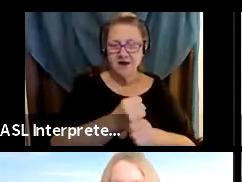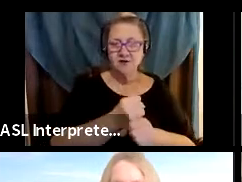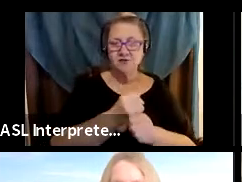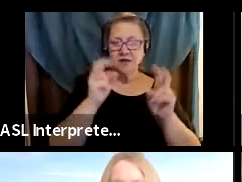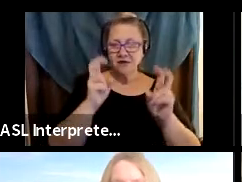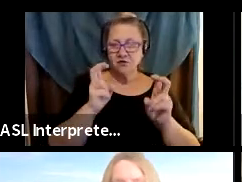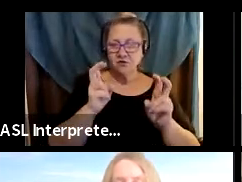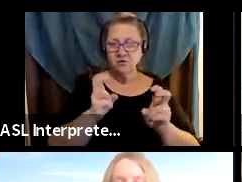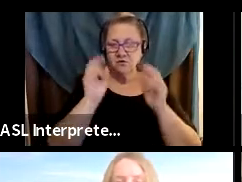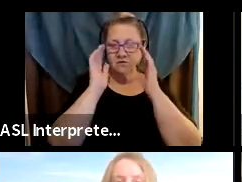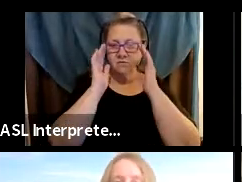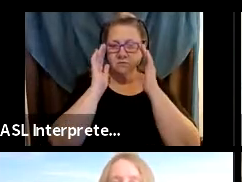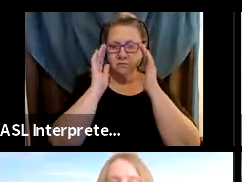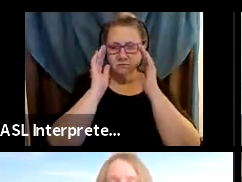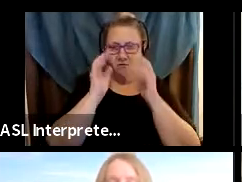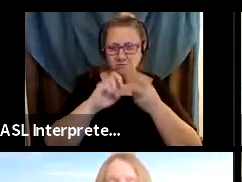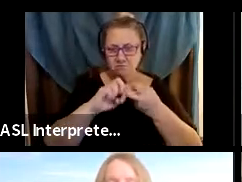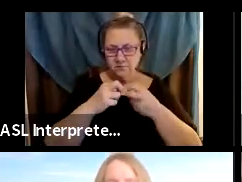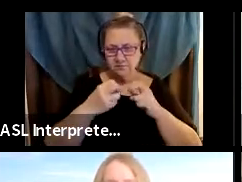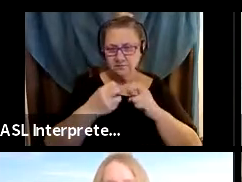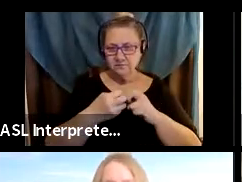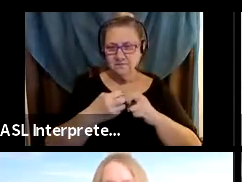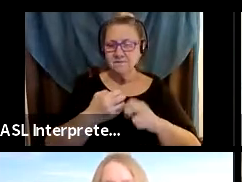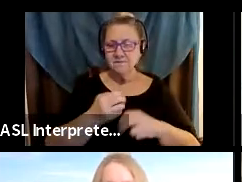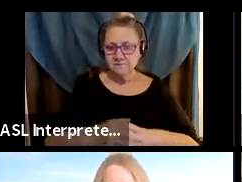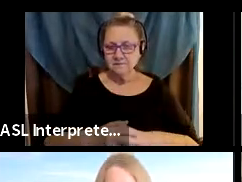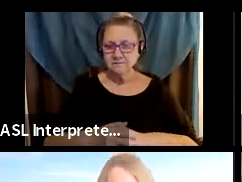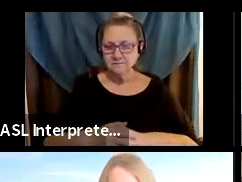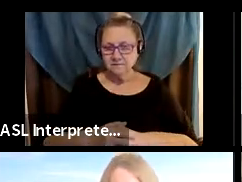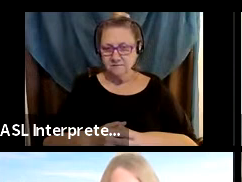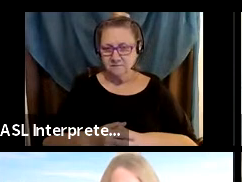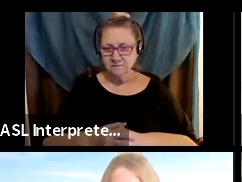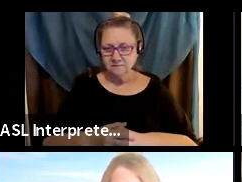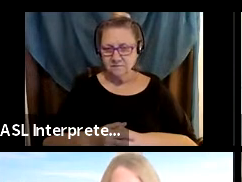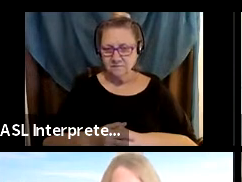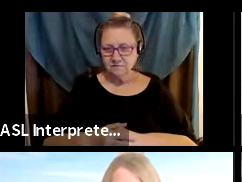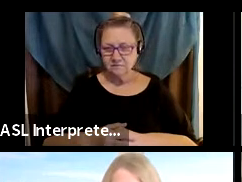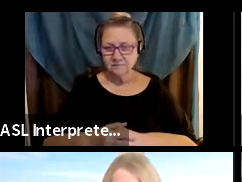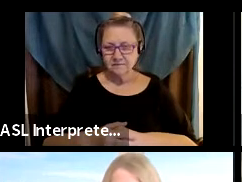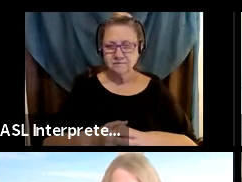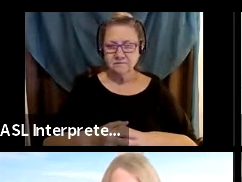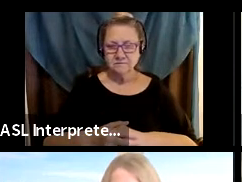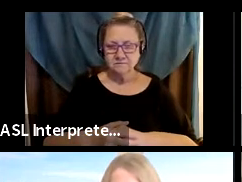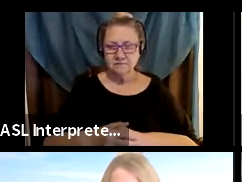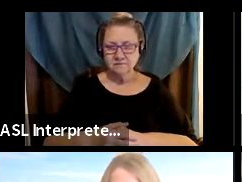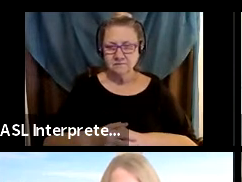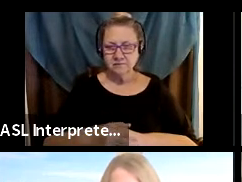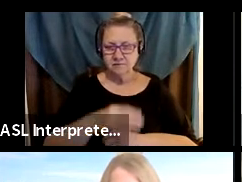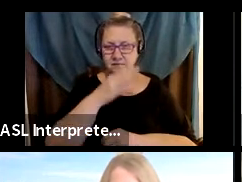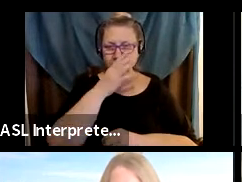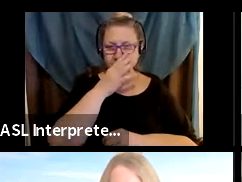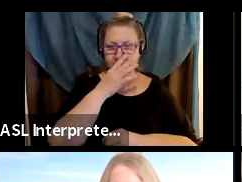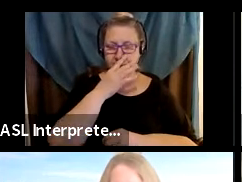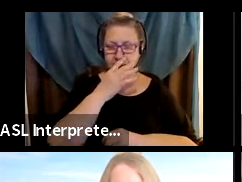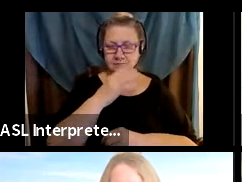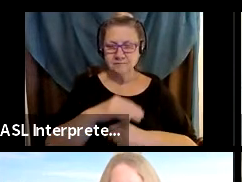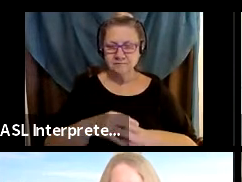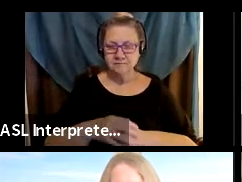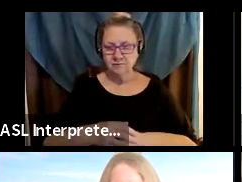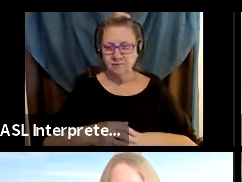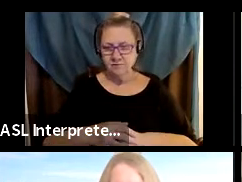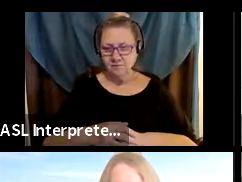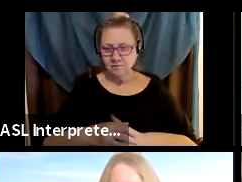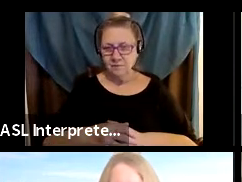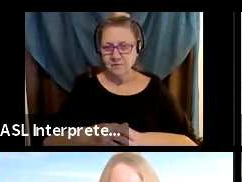about. And then, it has varied from in the past from, when you look at all